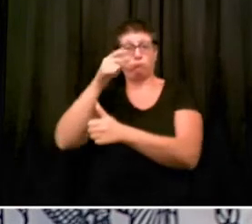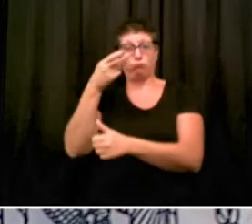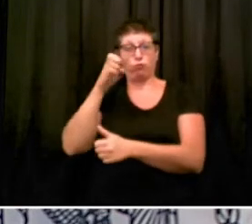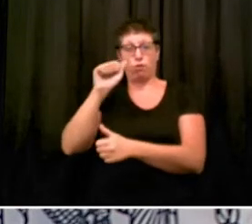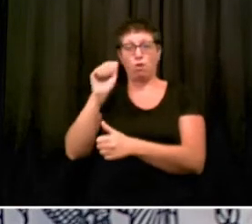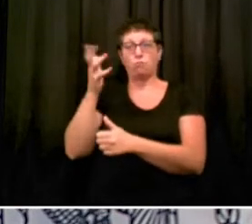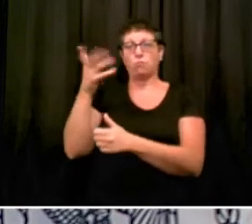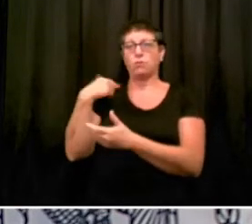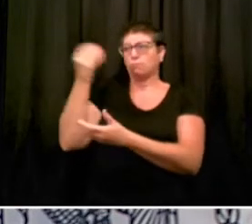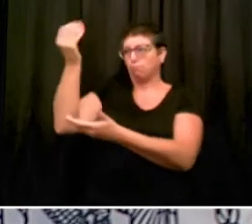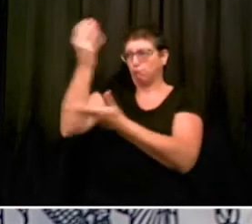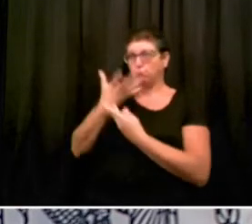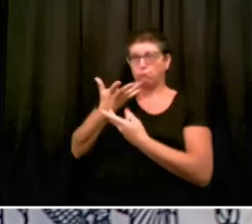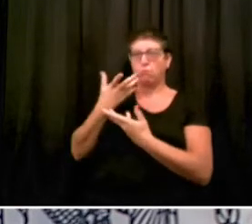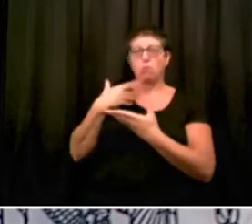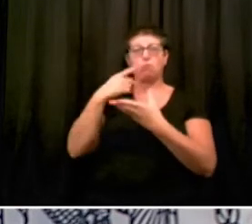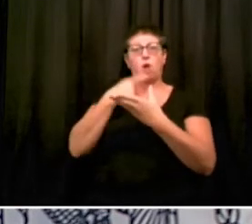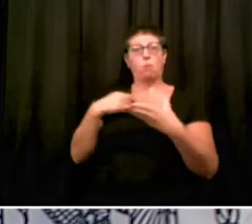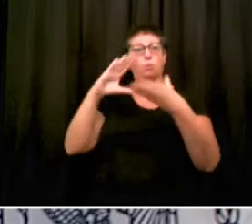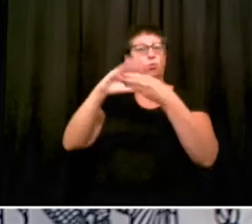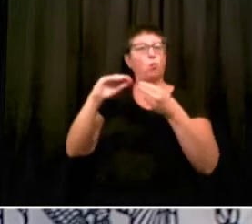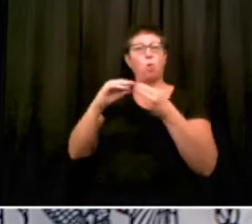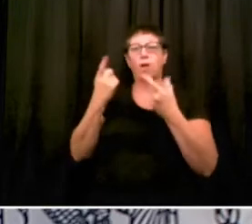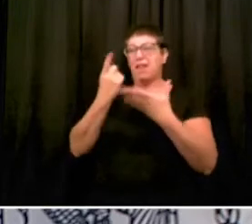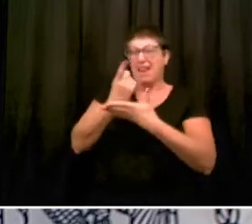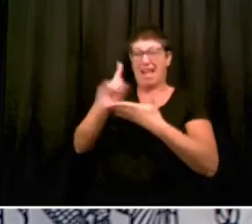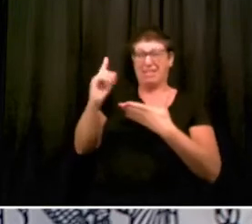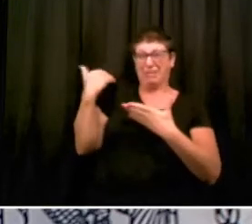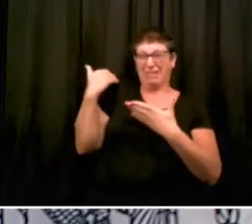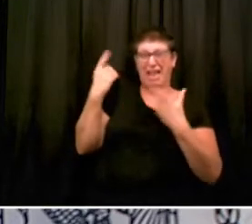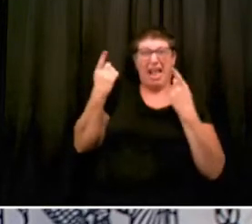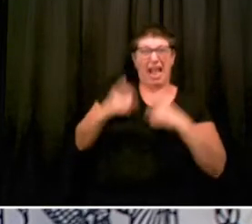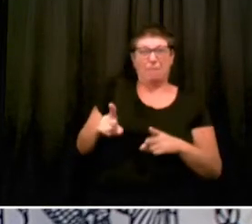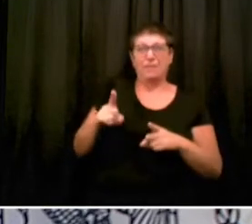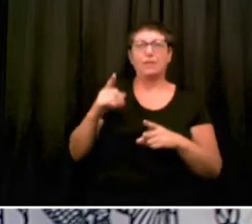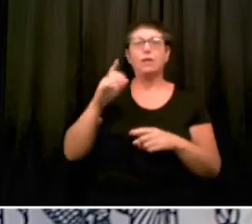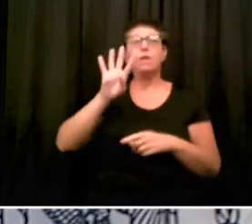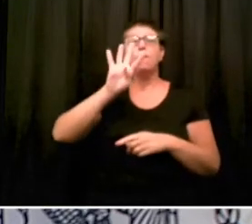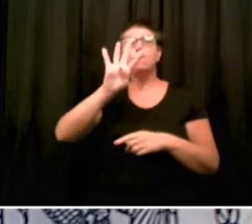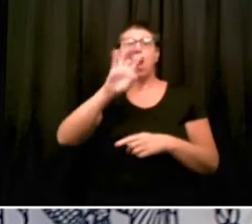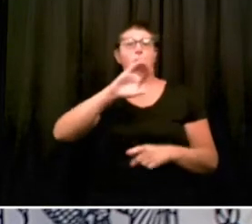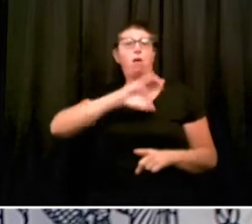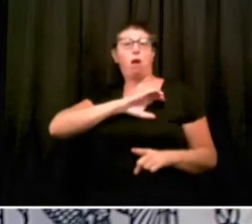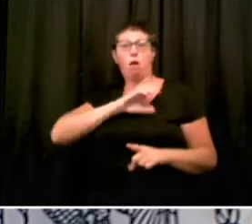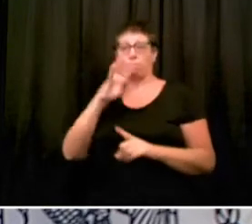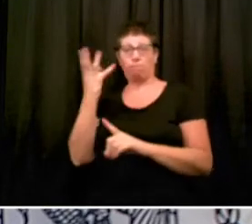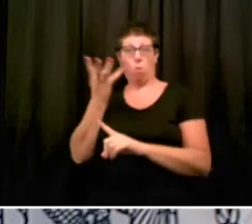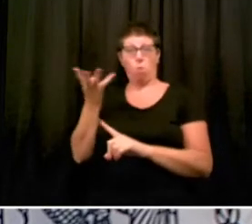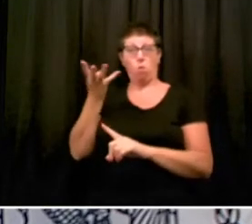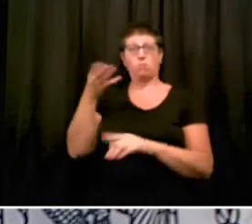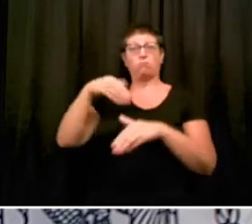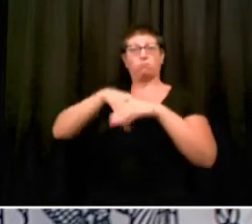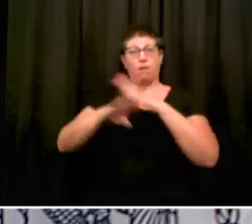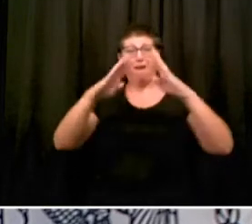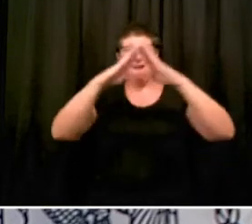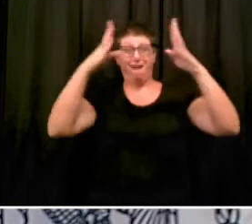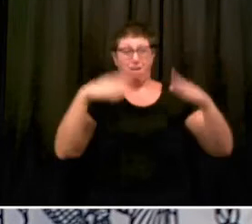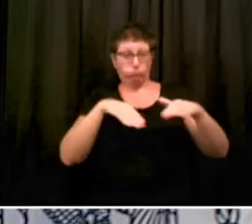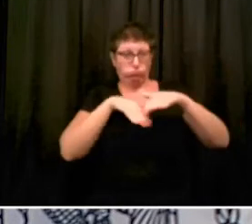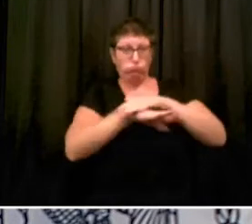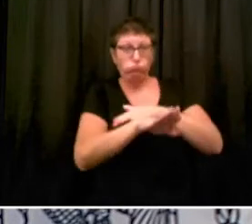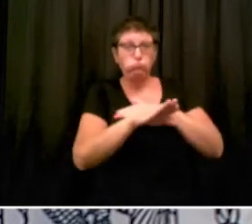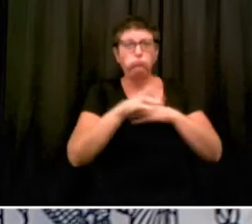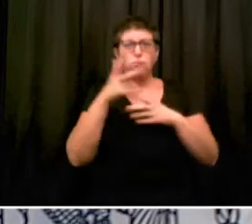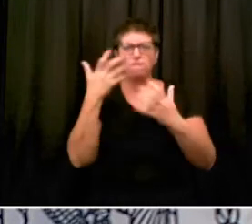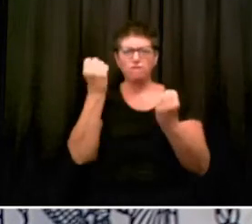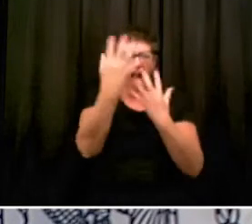Queens. They're not firefighters. They didn't have gear. They went into a burning building to save lives, and they did. This